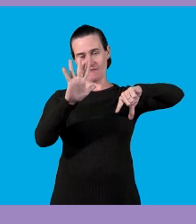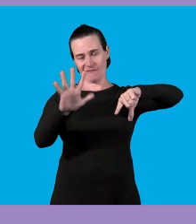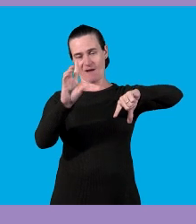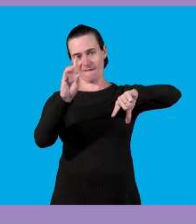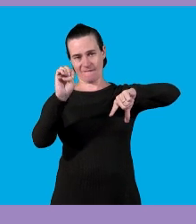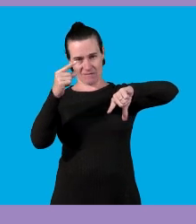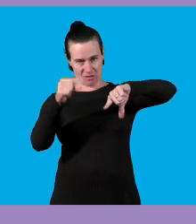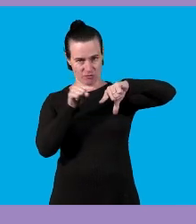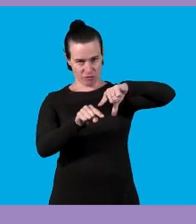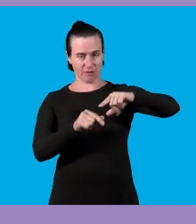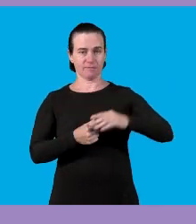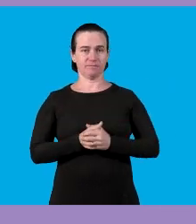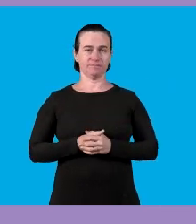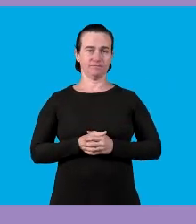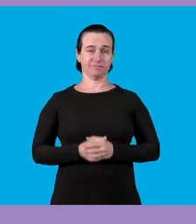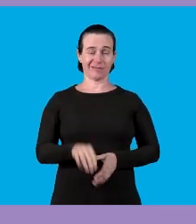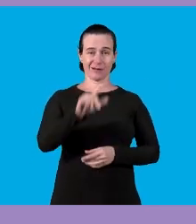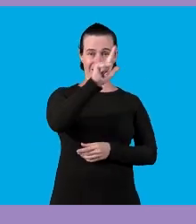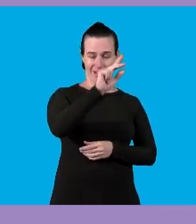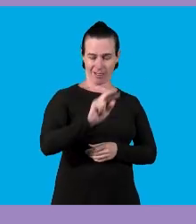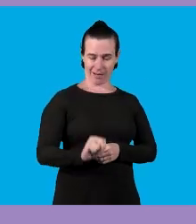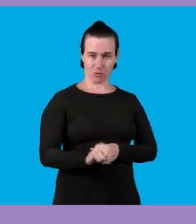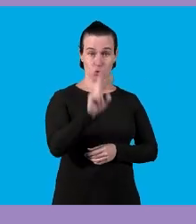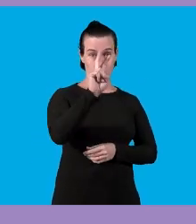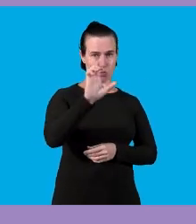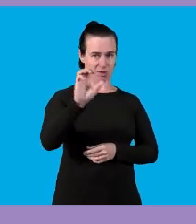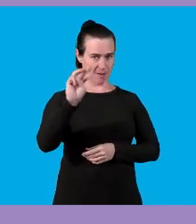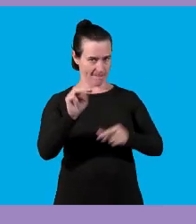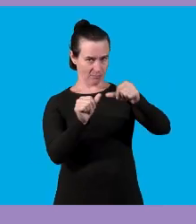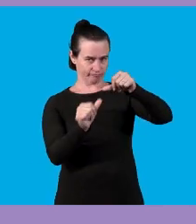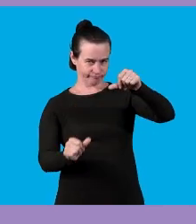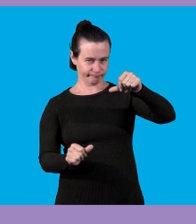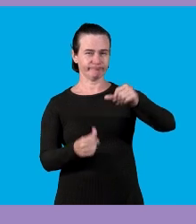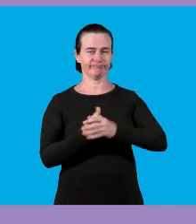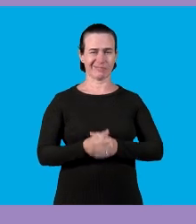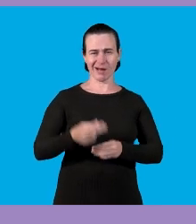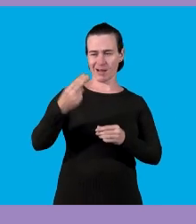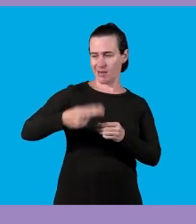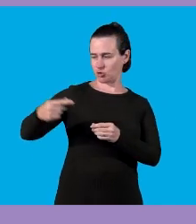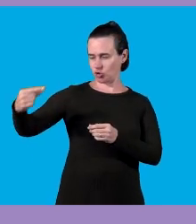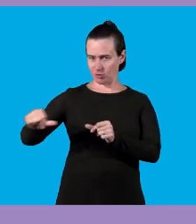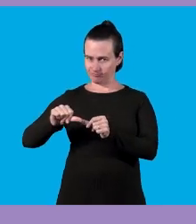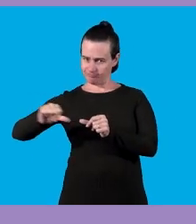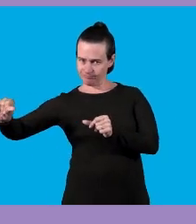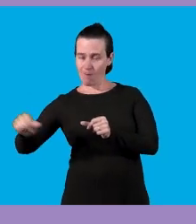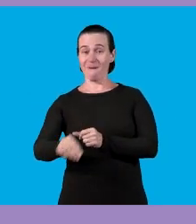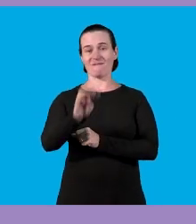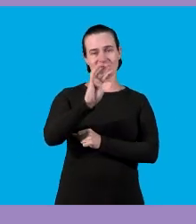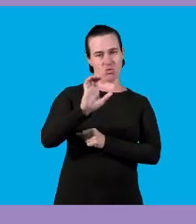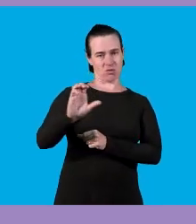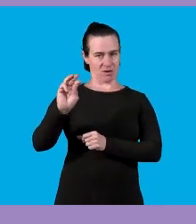information given. And LN is 2 centimeters, and HG is